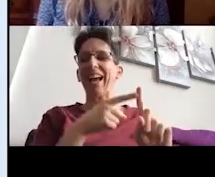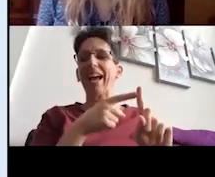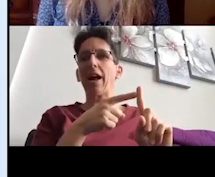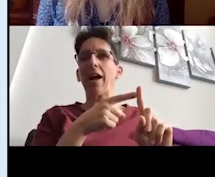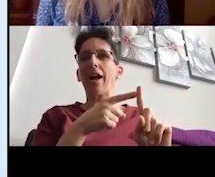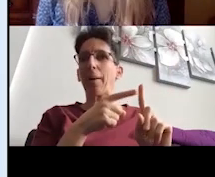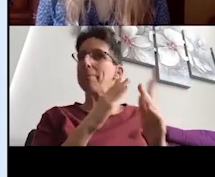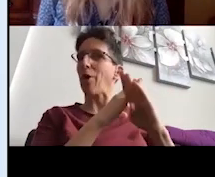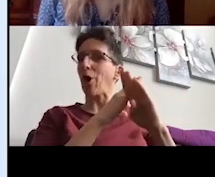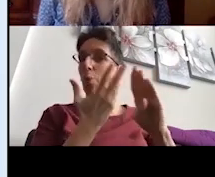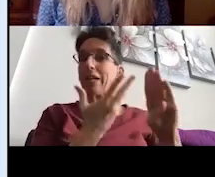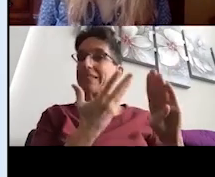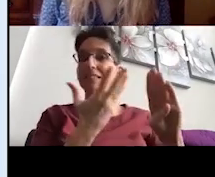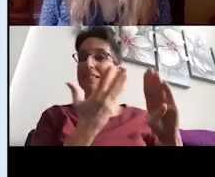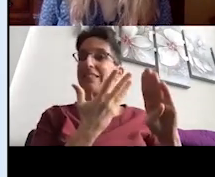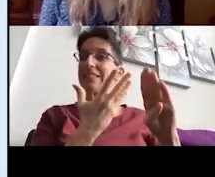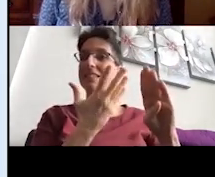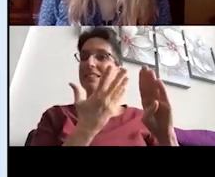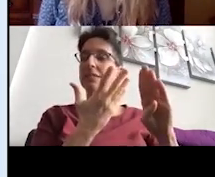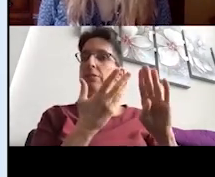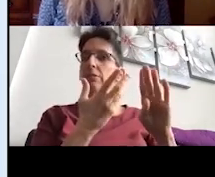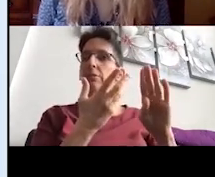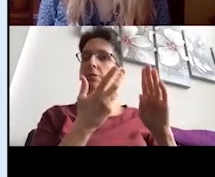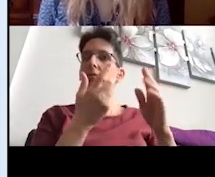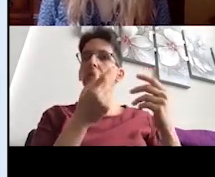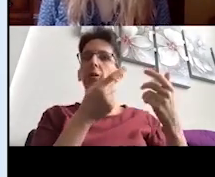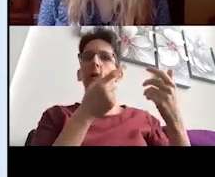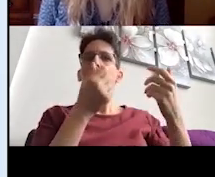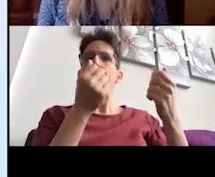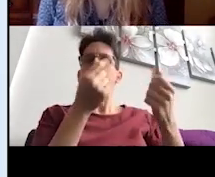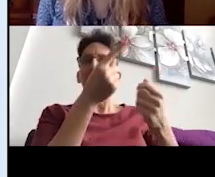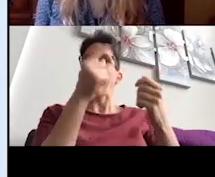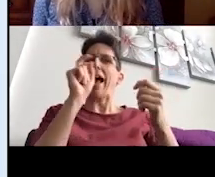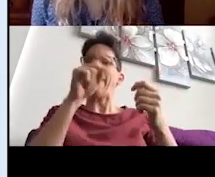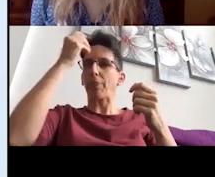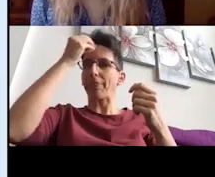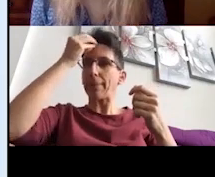really hard. And there's a big barrier that I'd like to share.